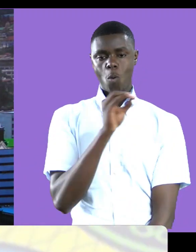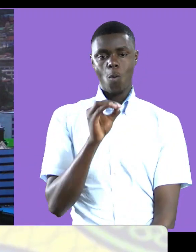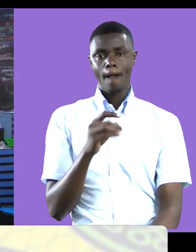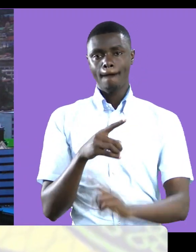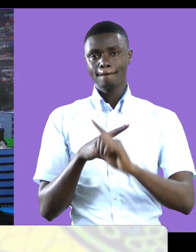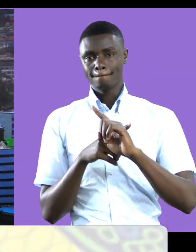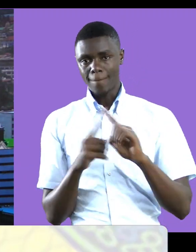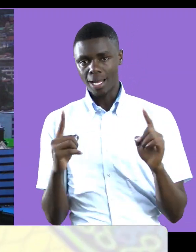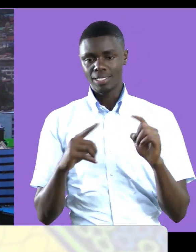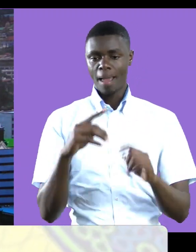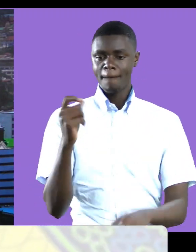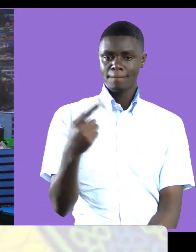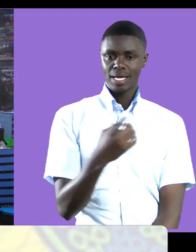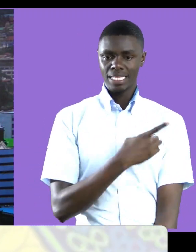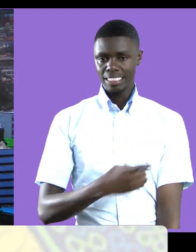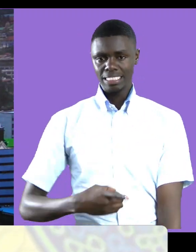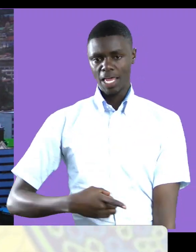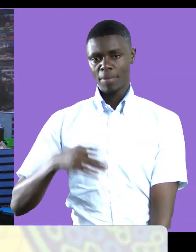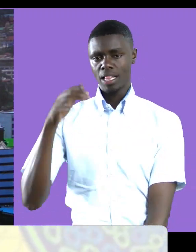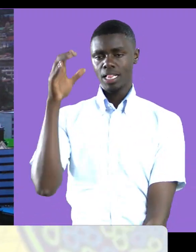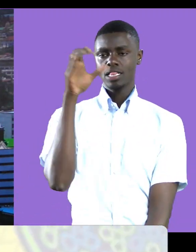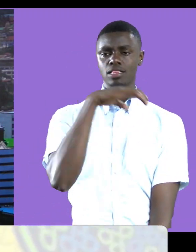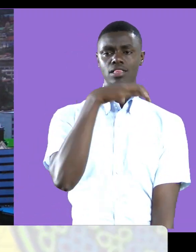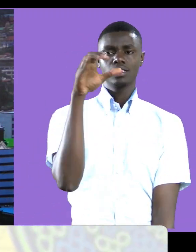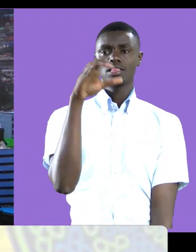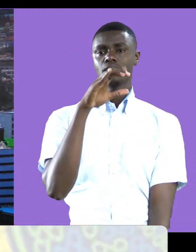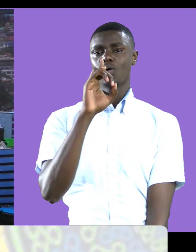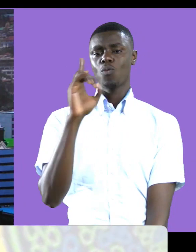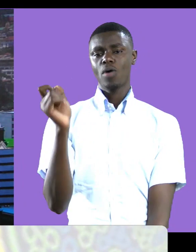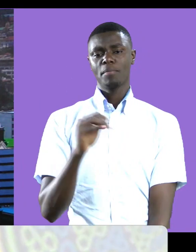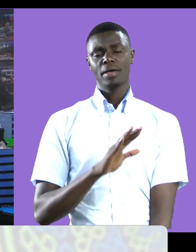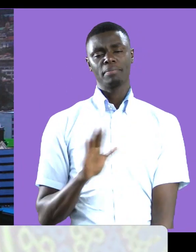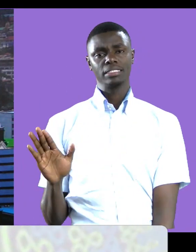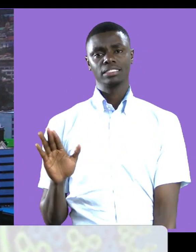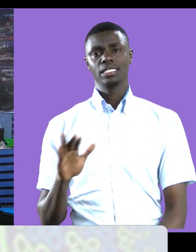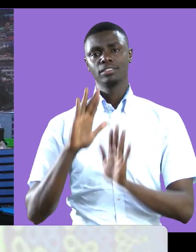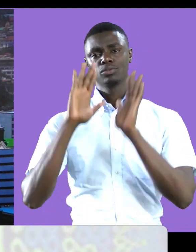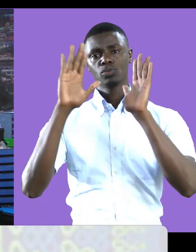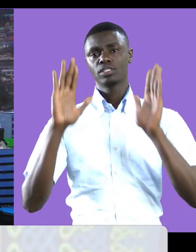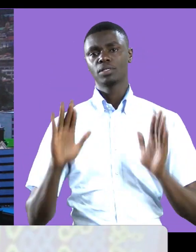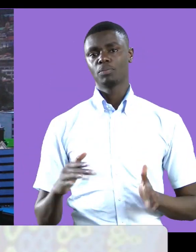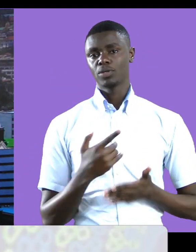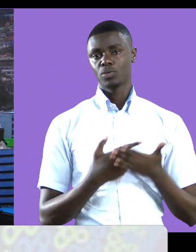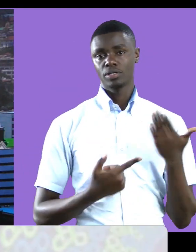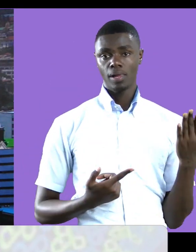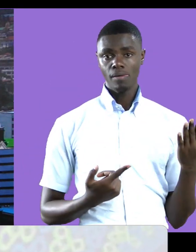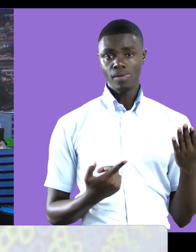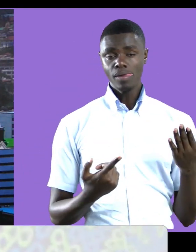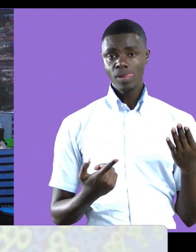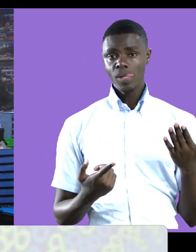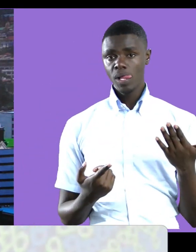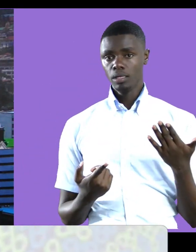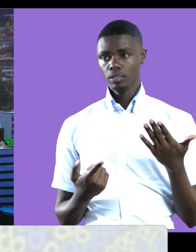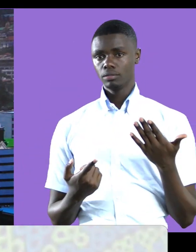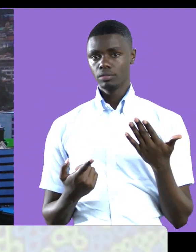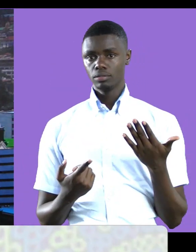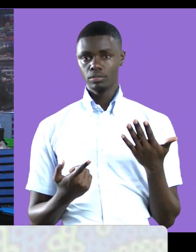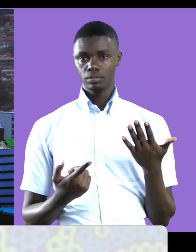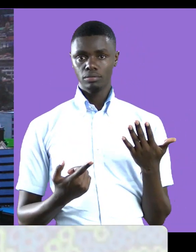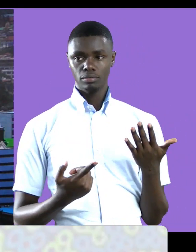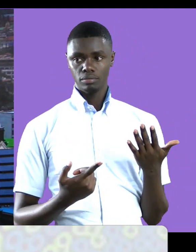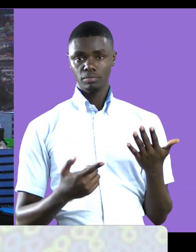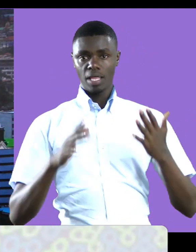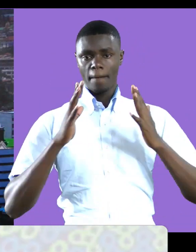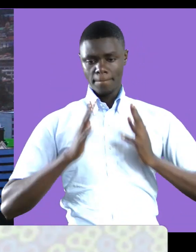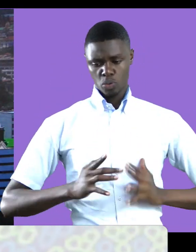No. Let me tell you something. Yeah, that it has a hint of something important. Up, yeah. It has a hint of someone who I may set his